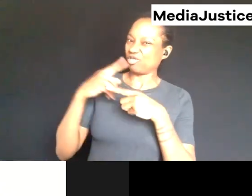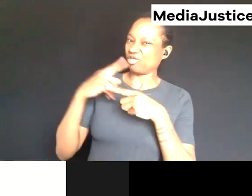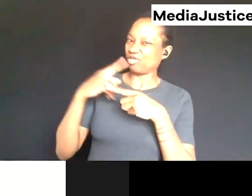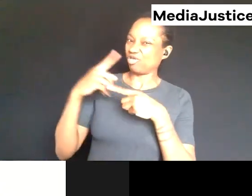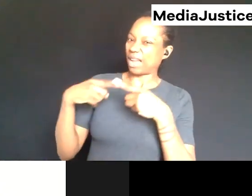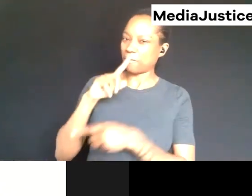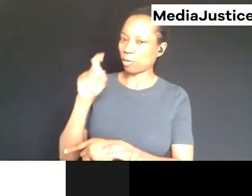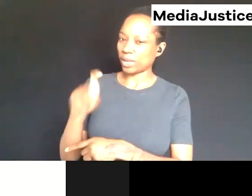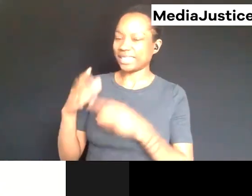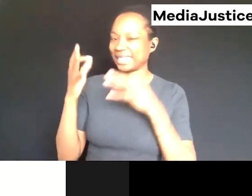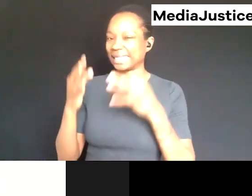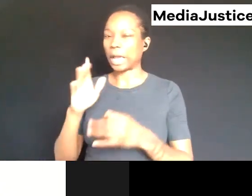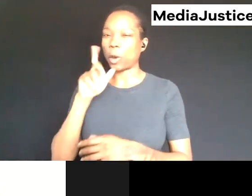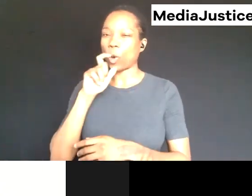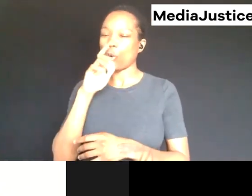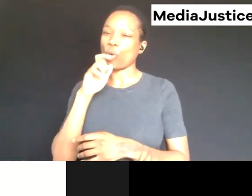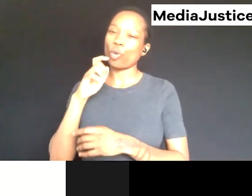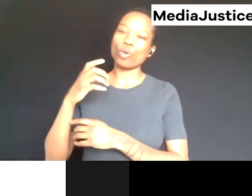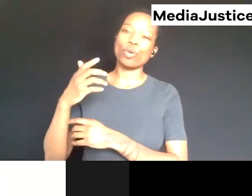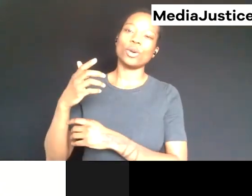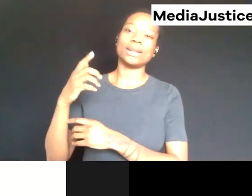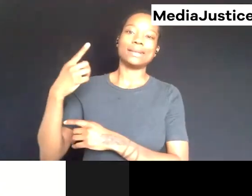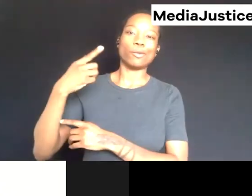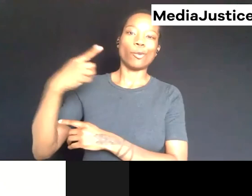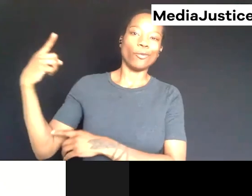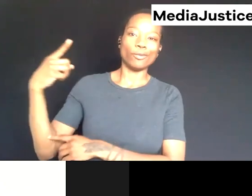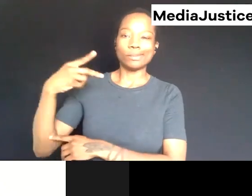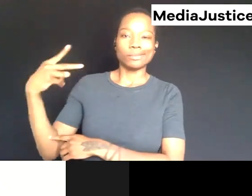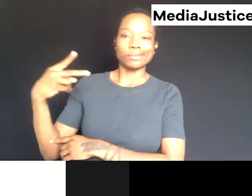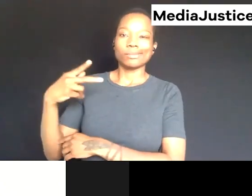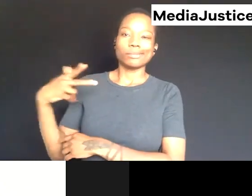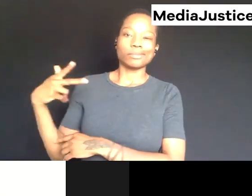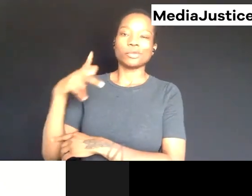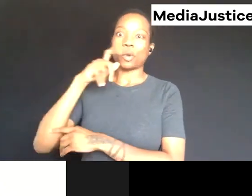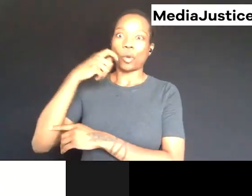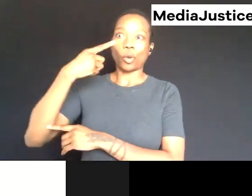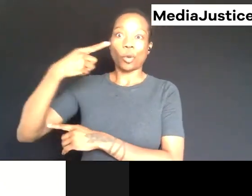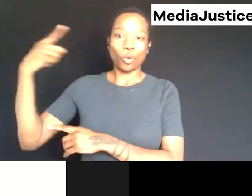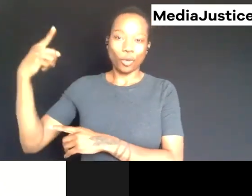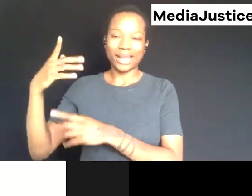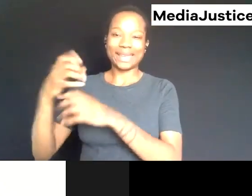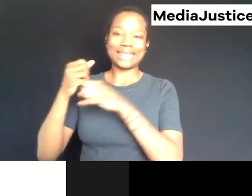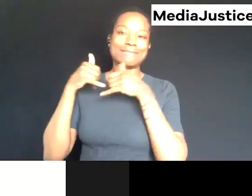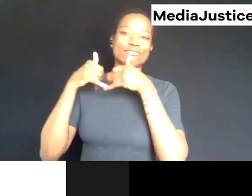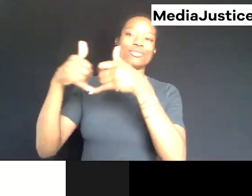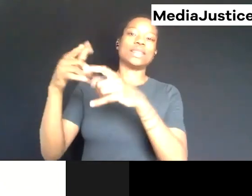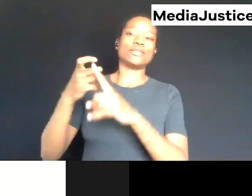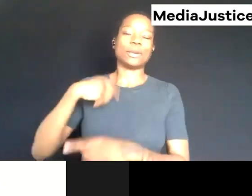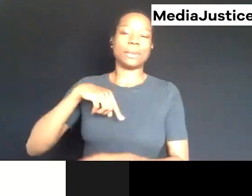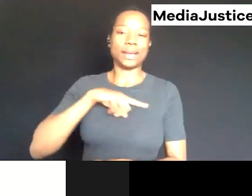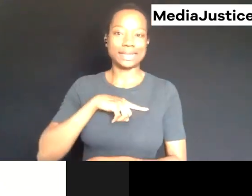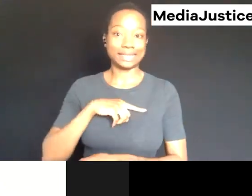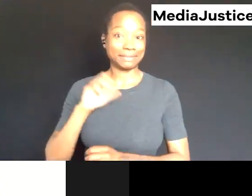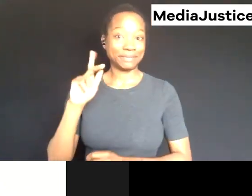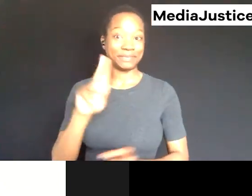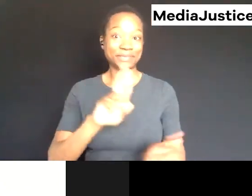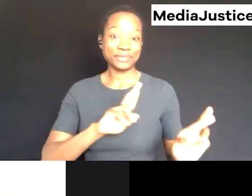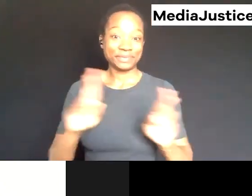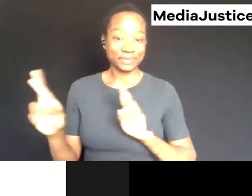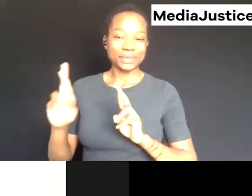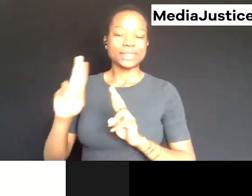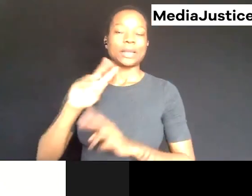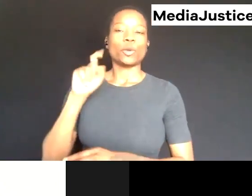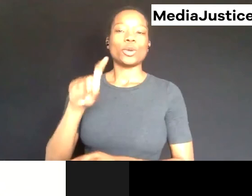is going to get some wonderful prizes from us. So here we go. Question 6.